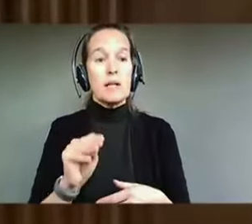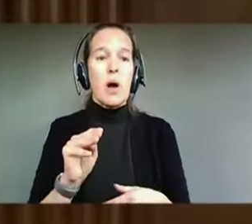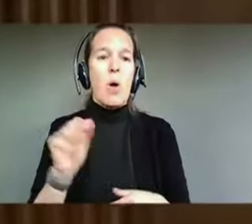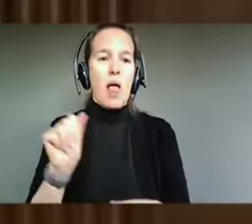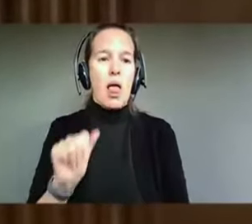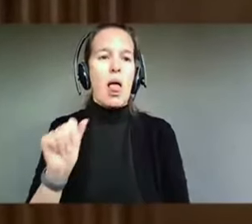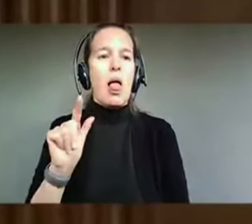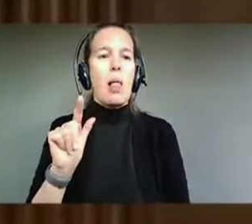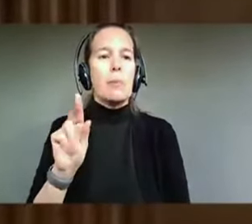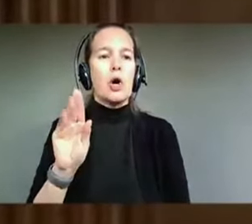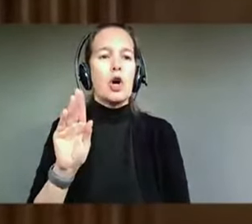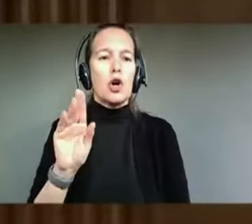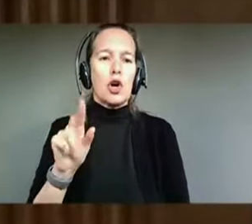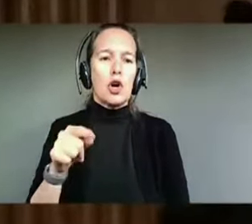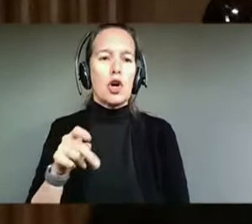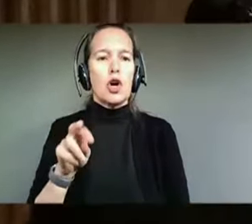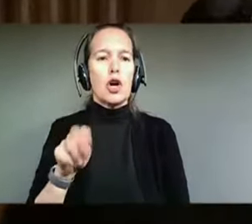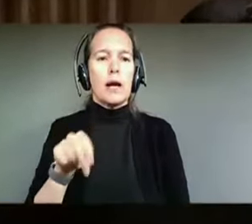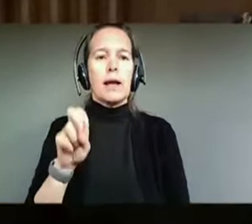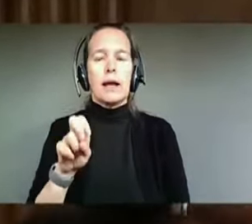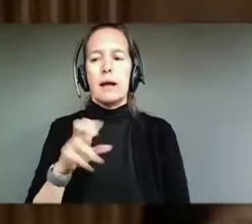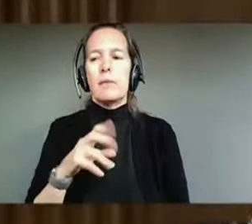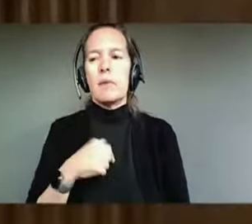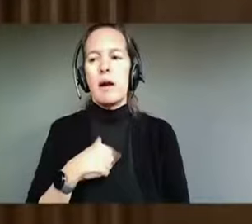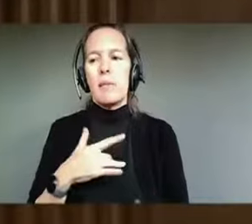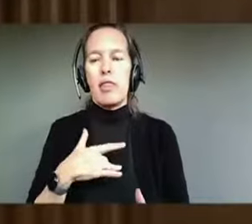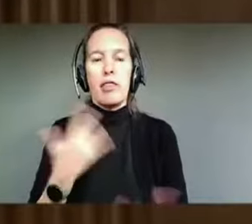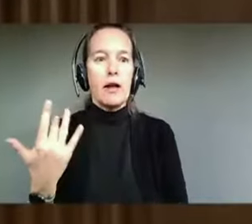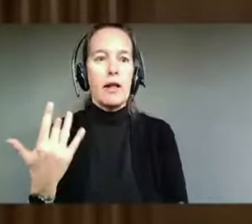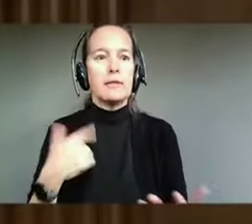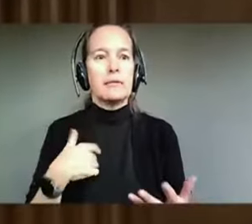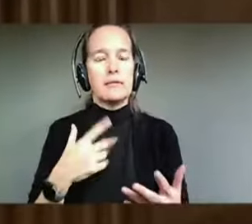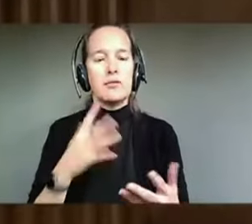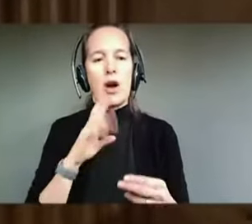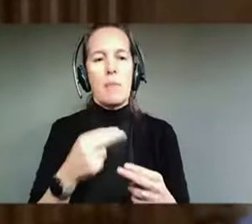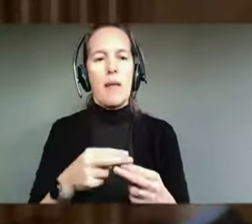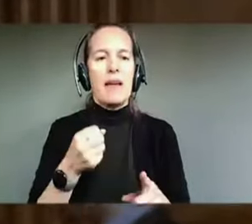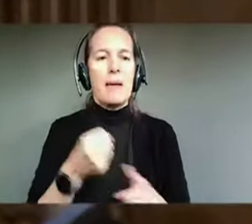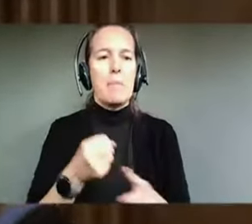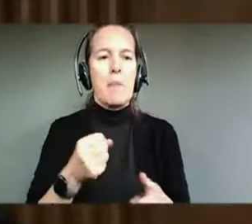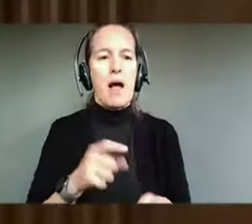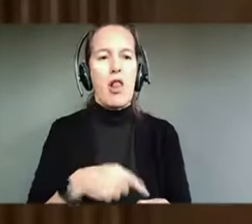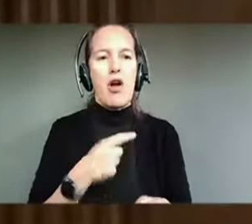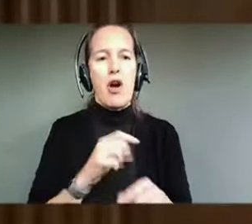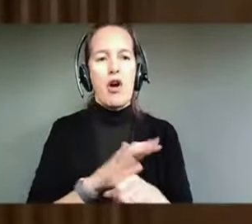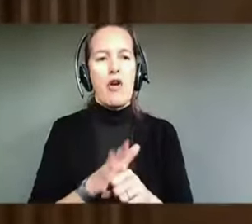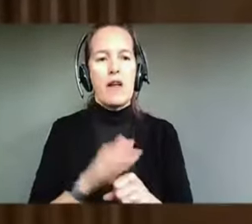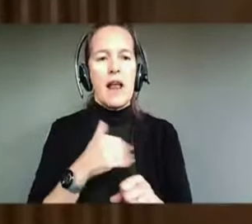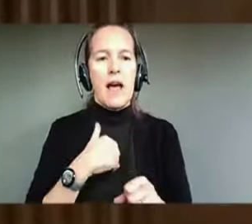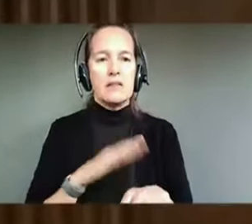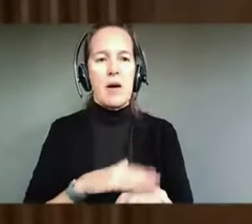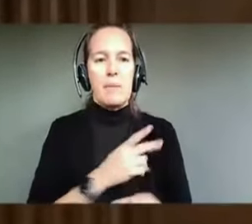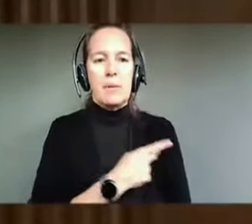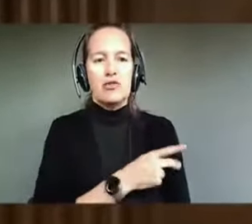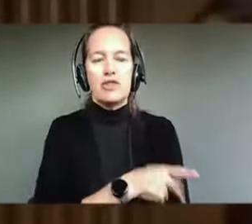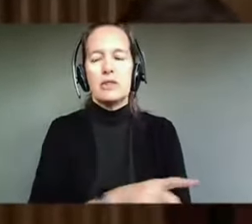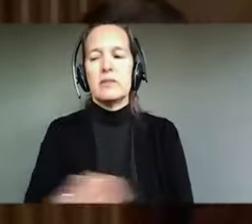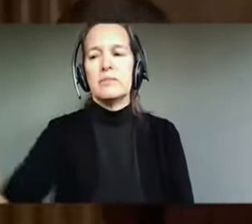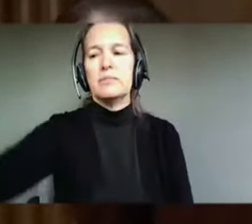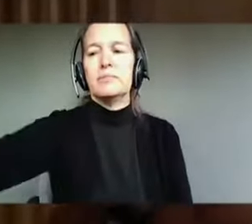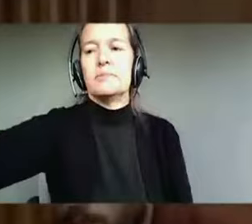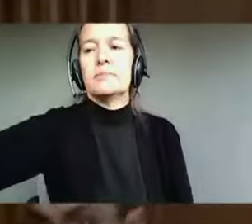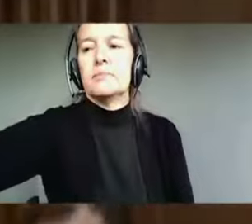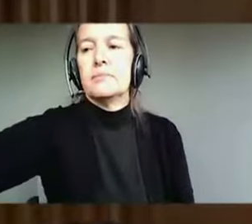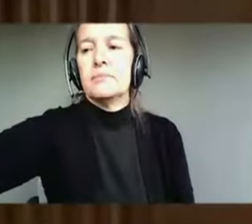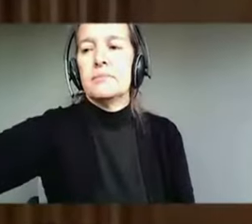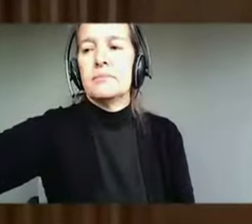honored to appear before you here today to talk about the impact long COVID is having on patients and to provide recommendations to this committee